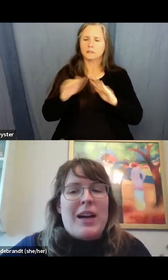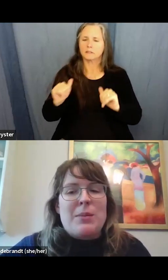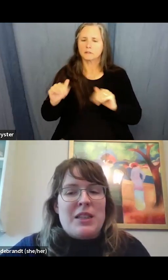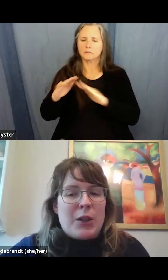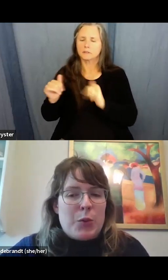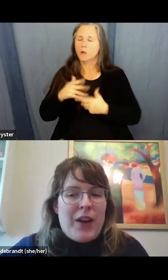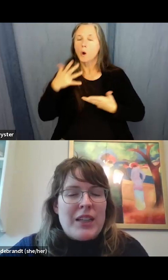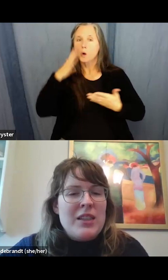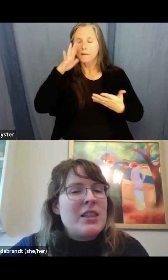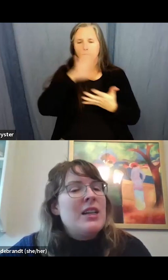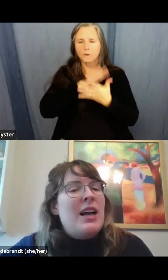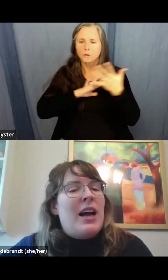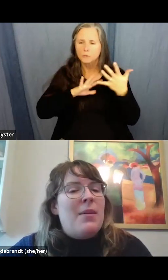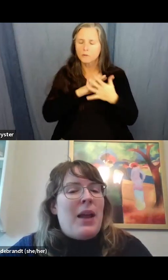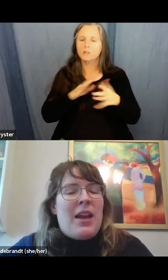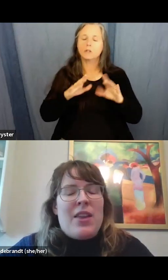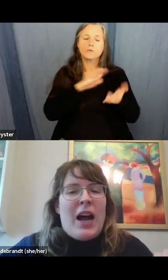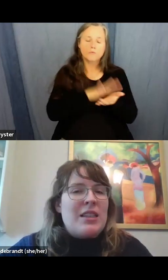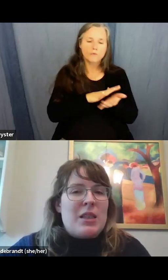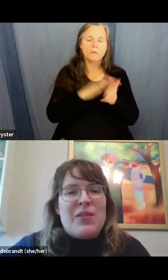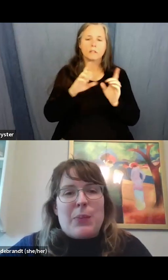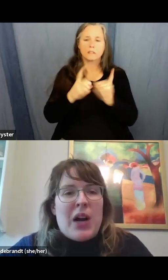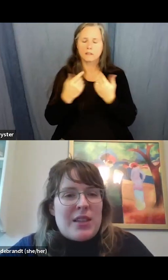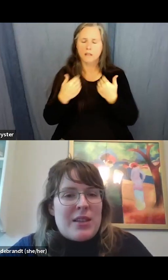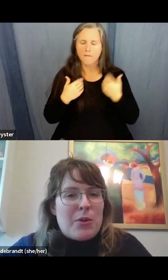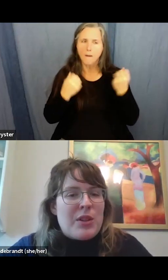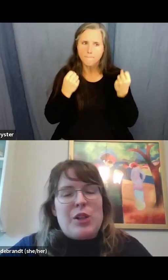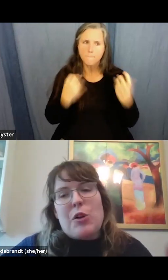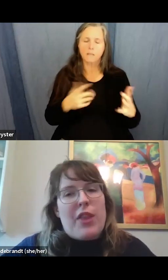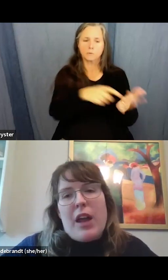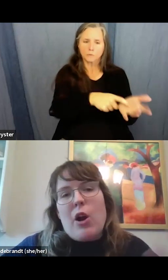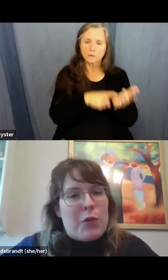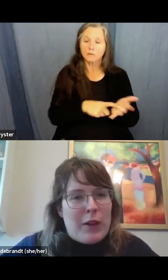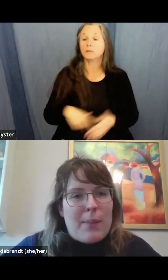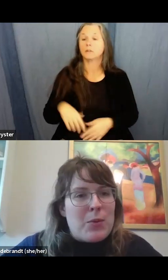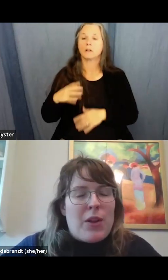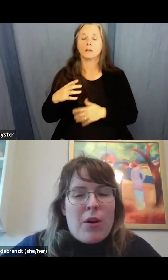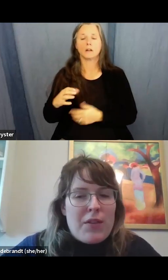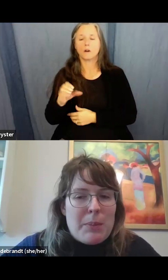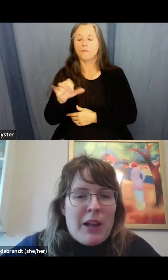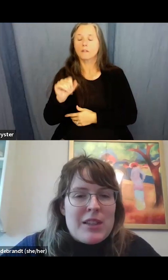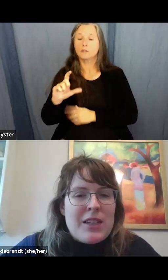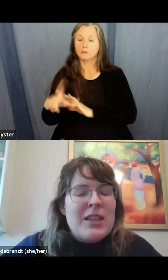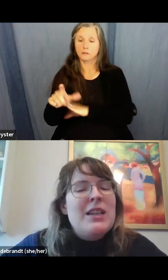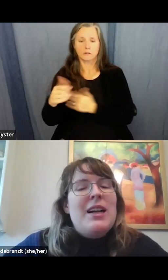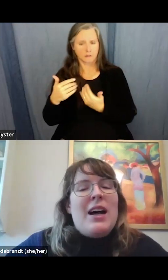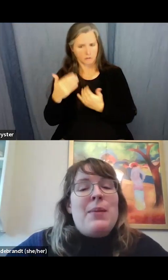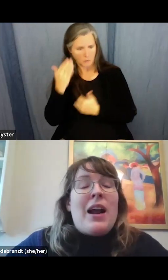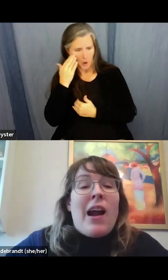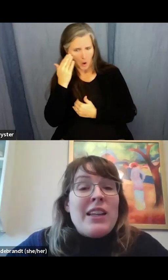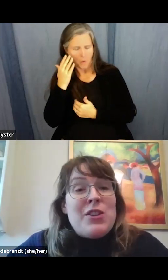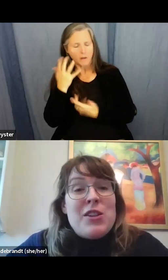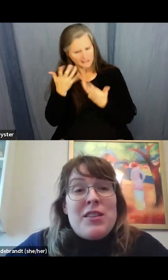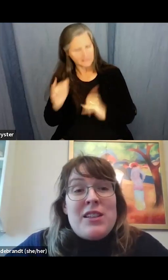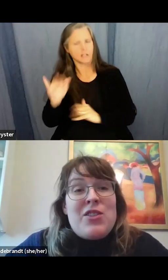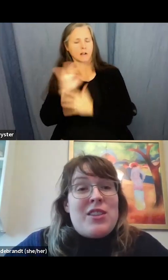sexual harassment, sexual violence, and that has a specific process and procedure that overlaps with all of these policies. And